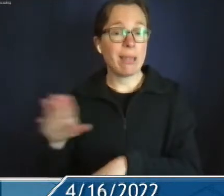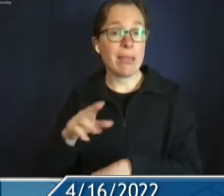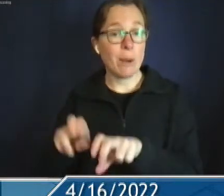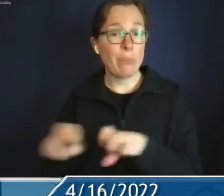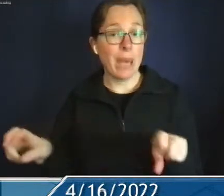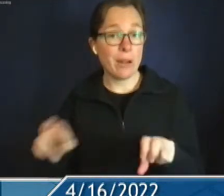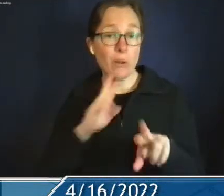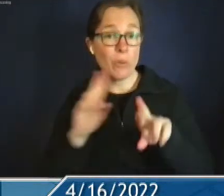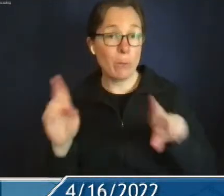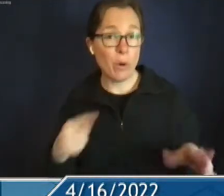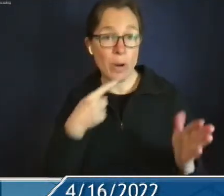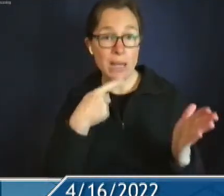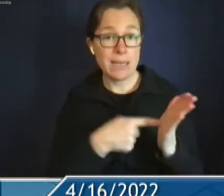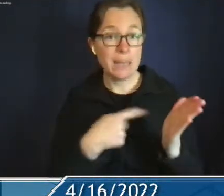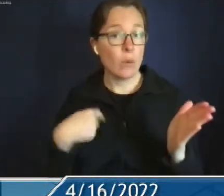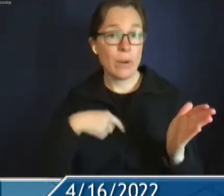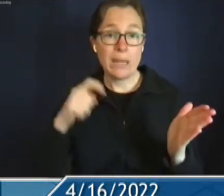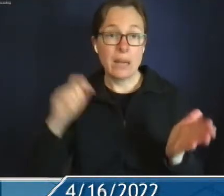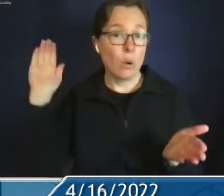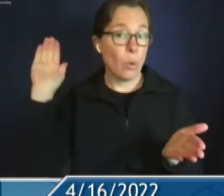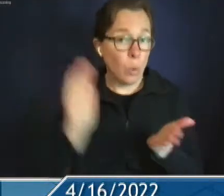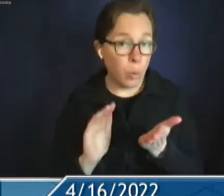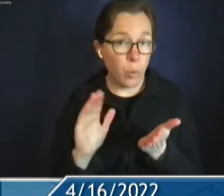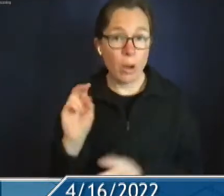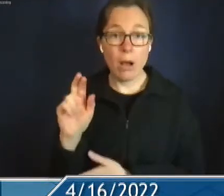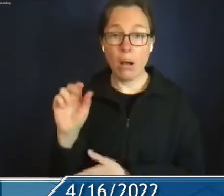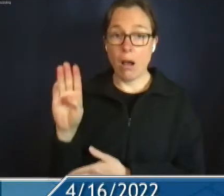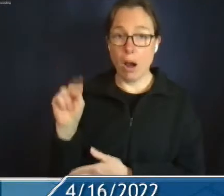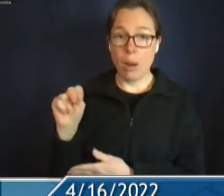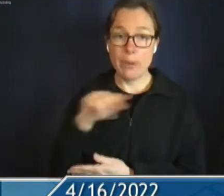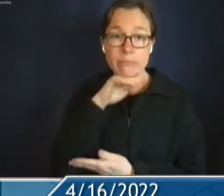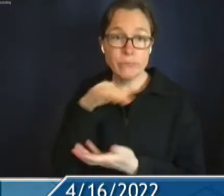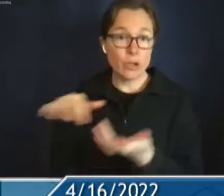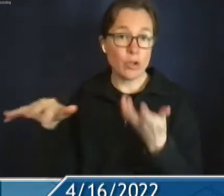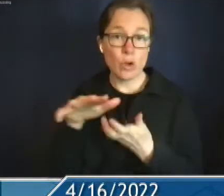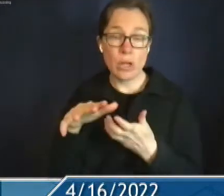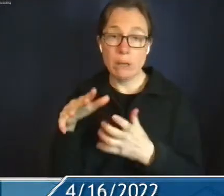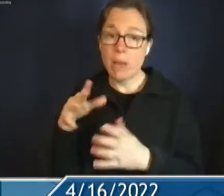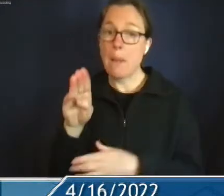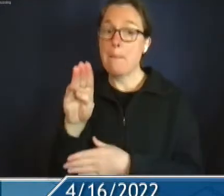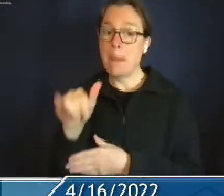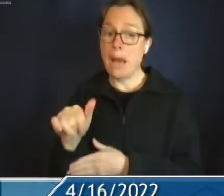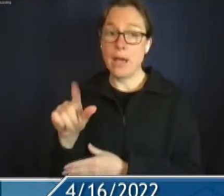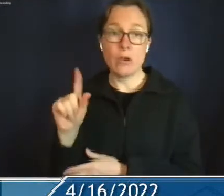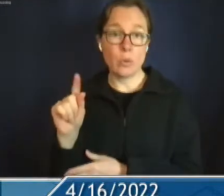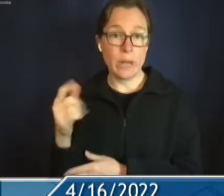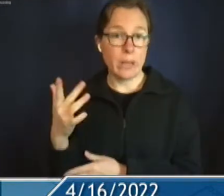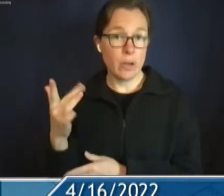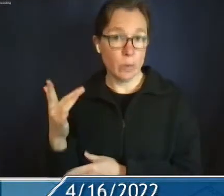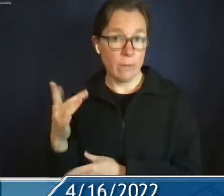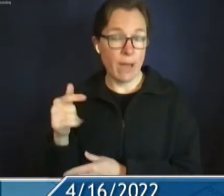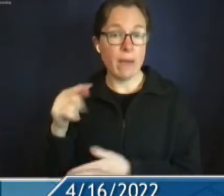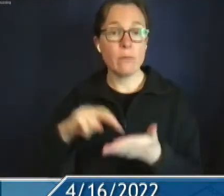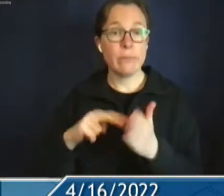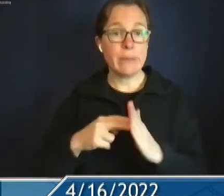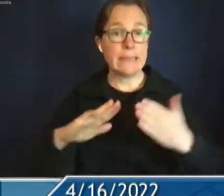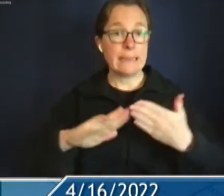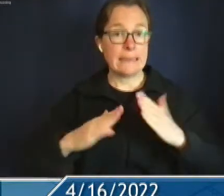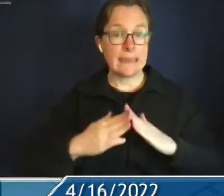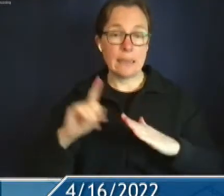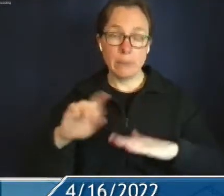need a major decline in carbon emissions by 2025. Accordingly, the city needs to have